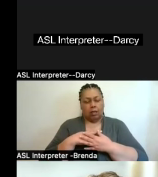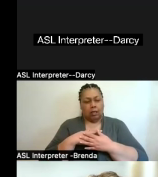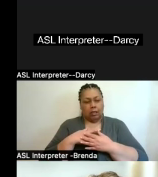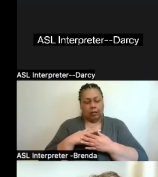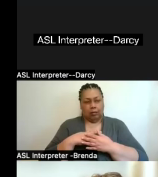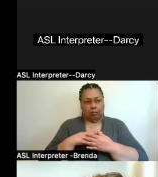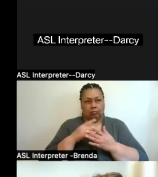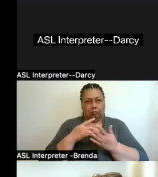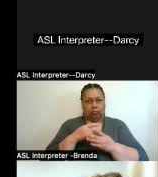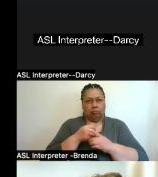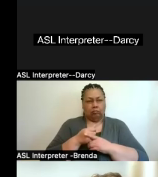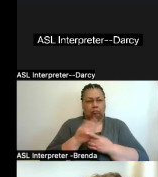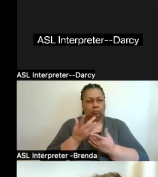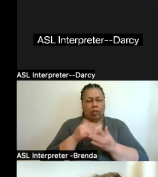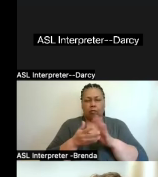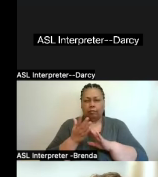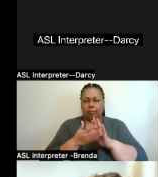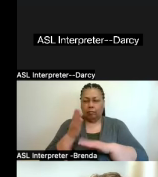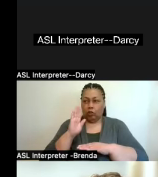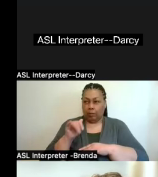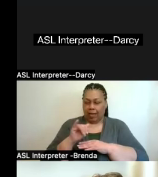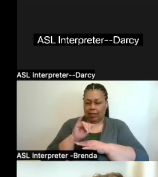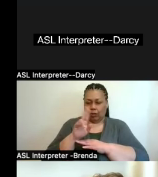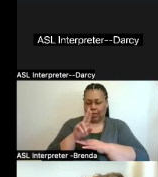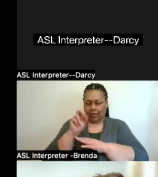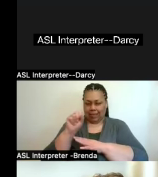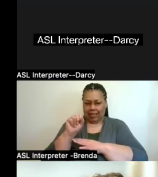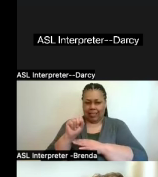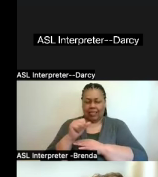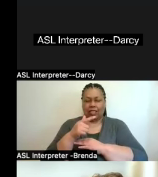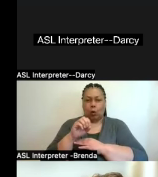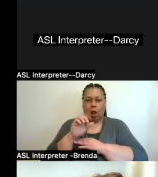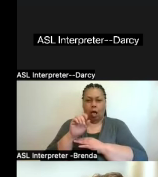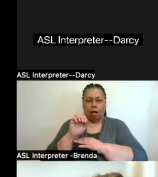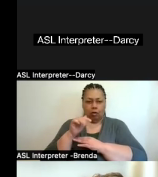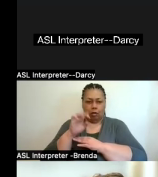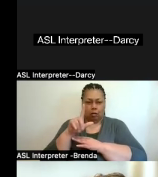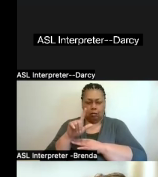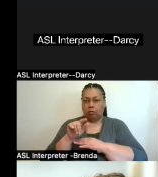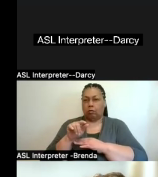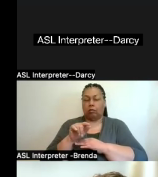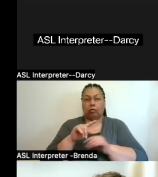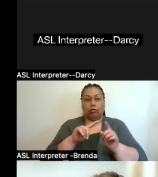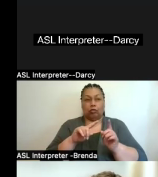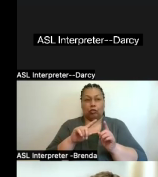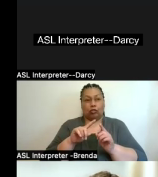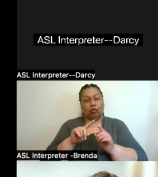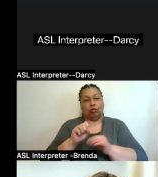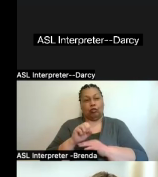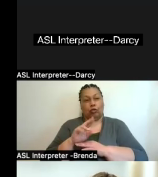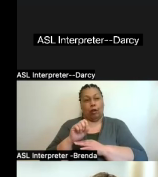run by the U.S. Geological Survey with state and university partners, and that includes Caltech, which is where I'm